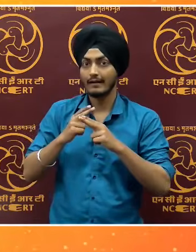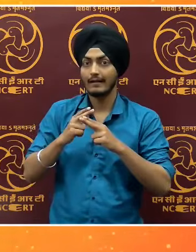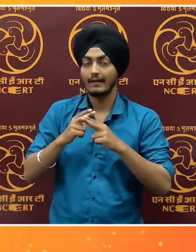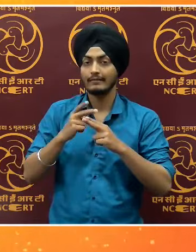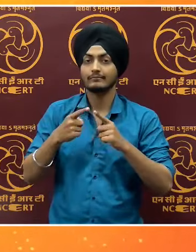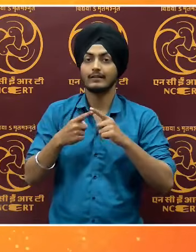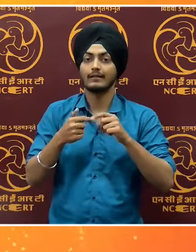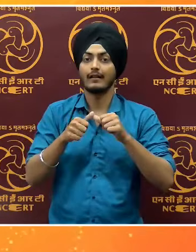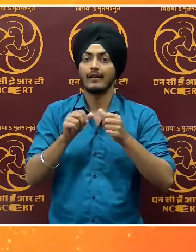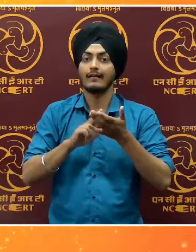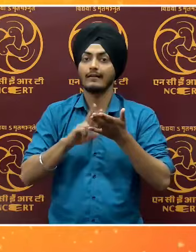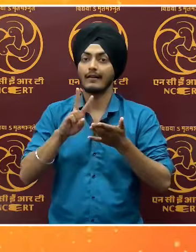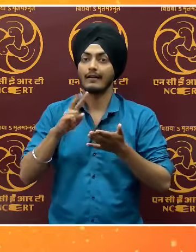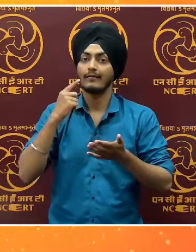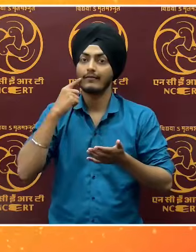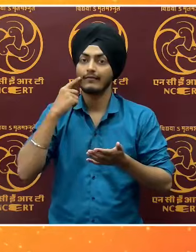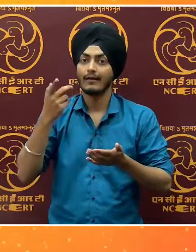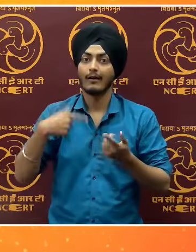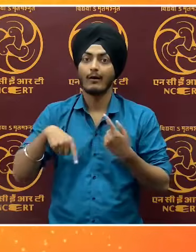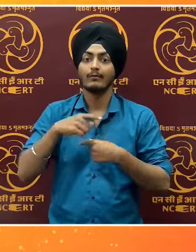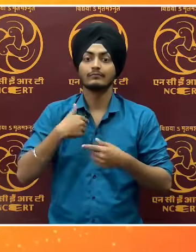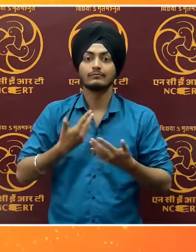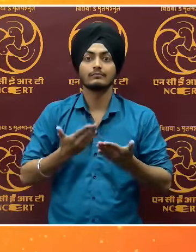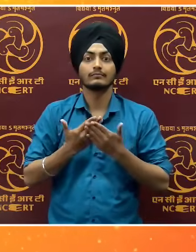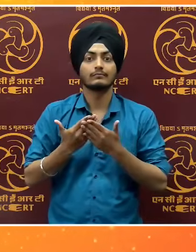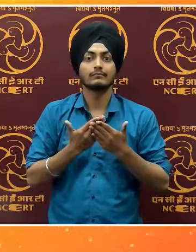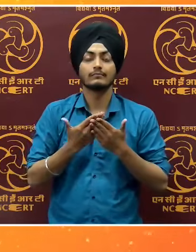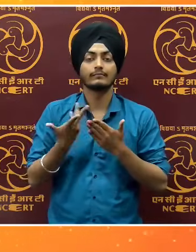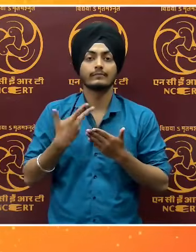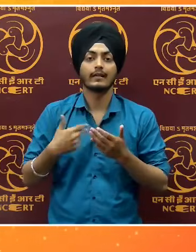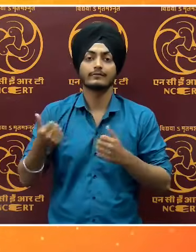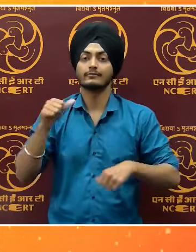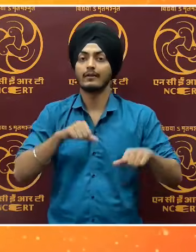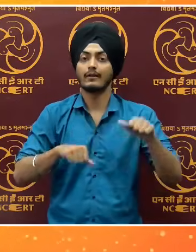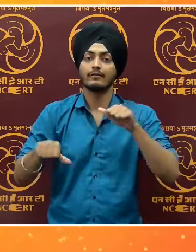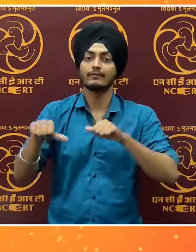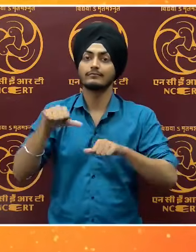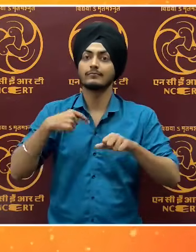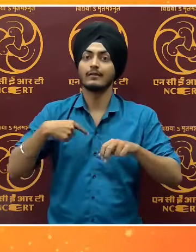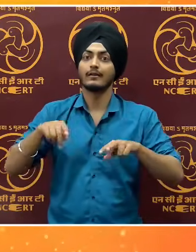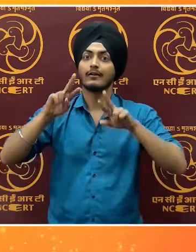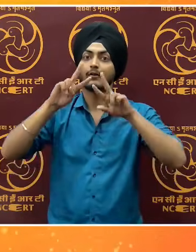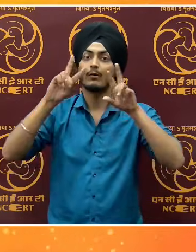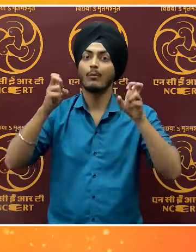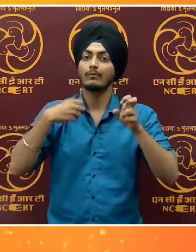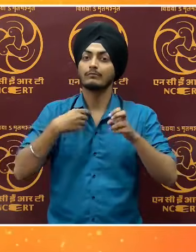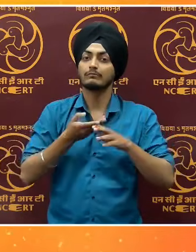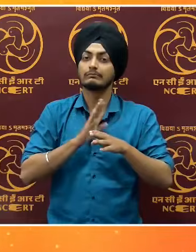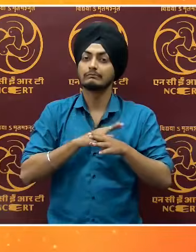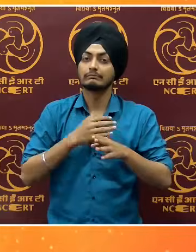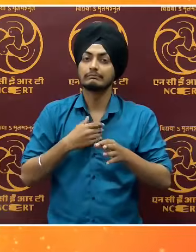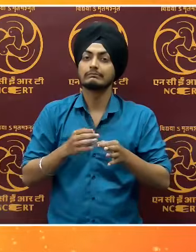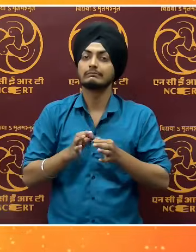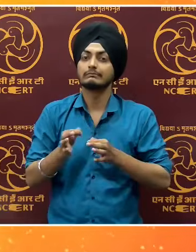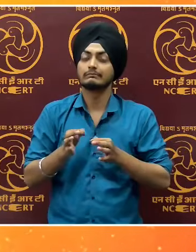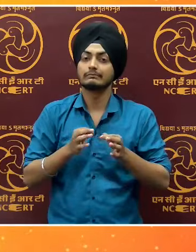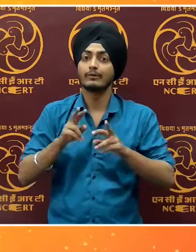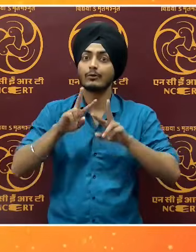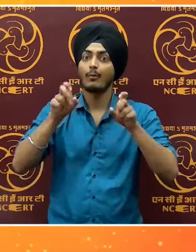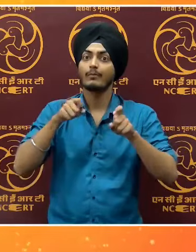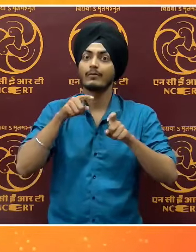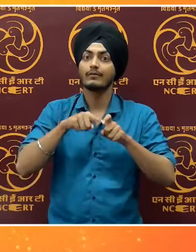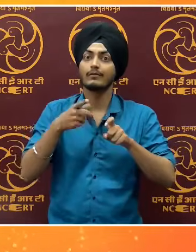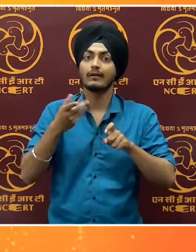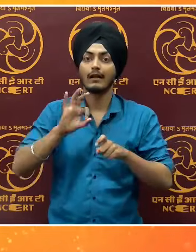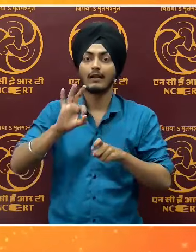science class for all the students studying in class 10th. And the topic being discussed is going to be electricity, and this is the